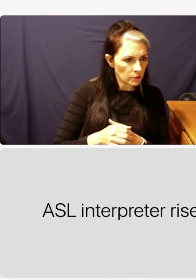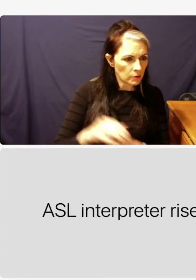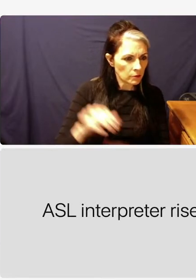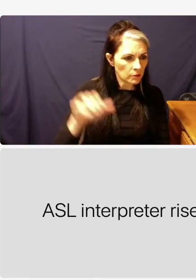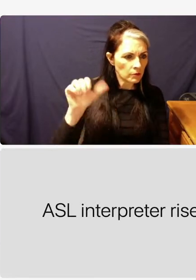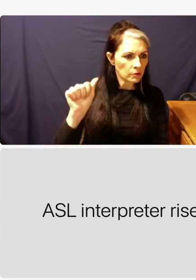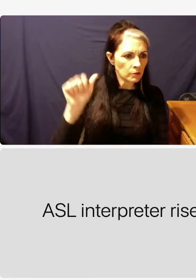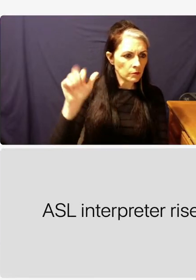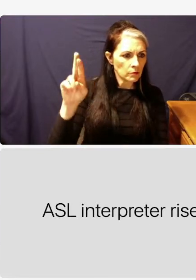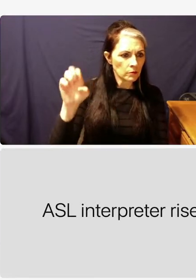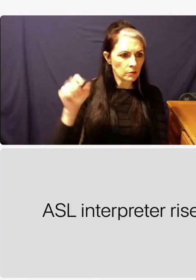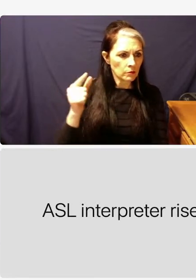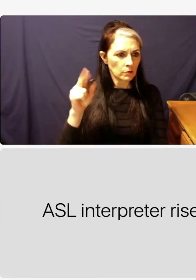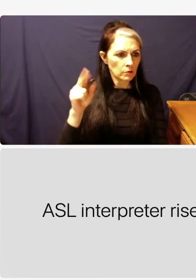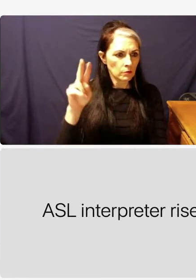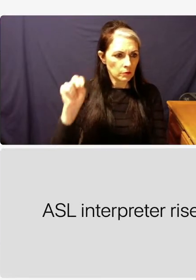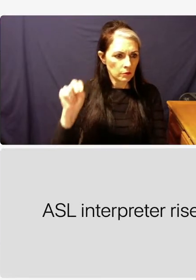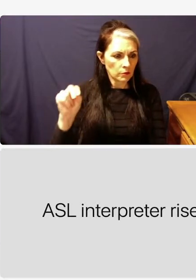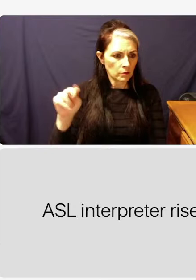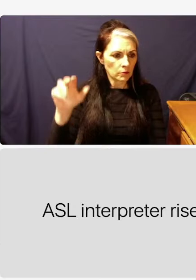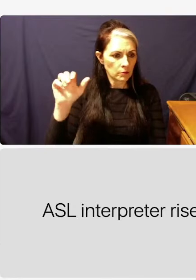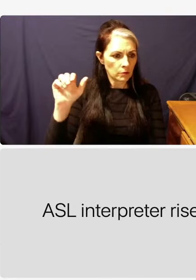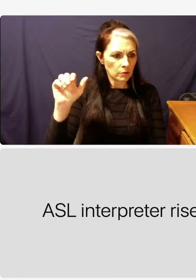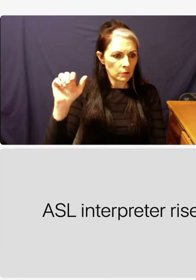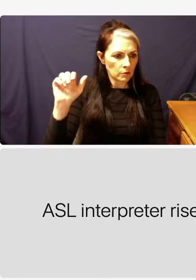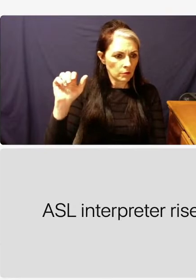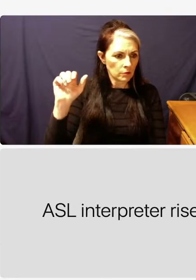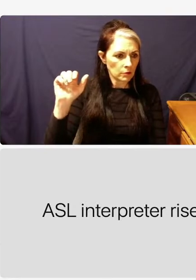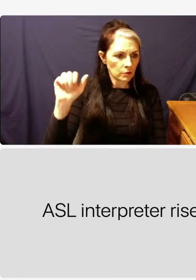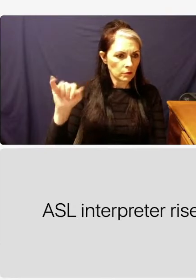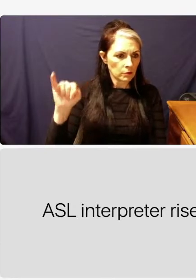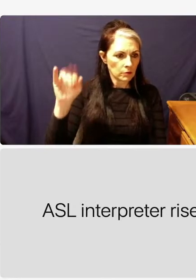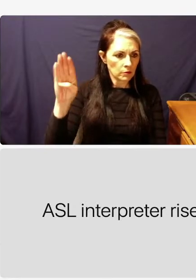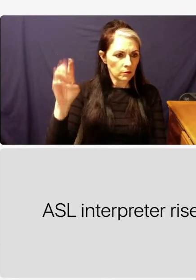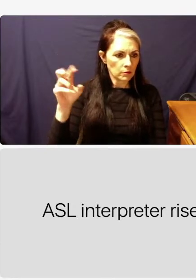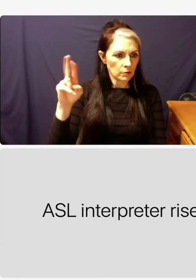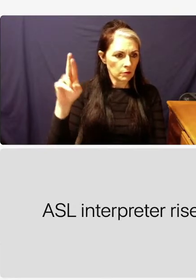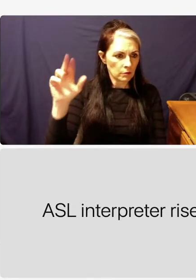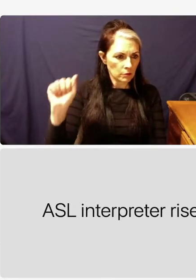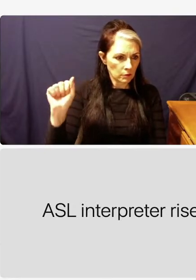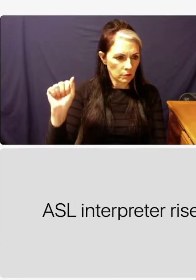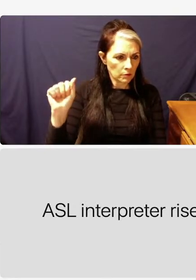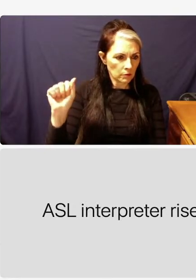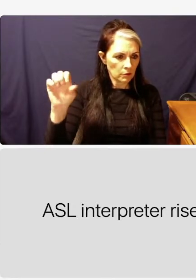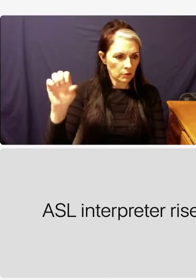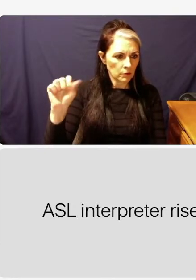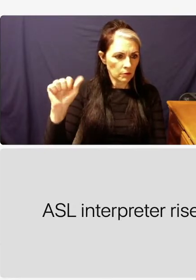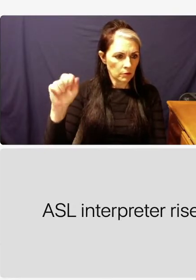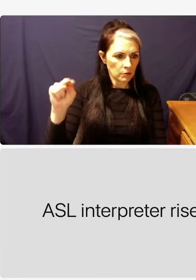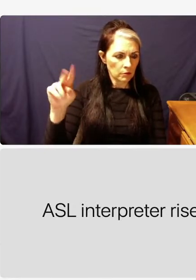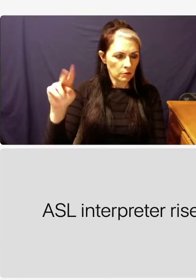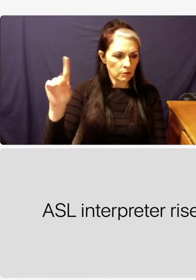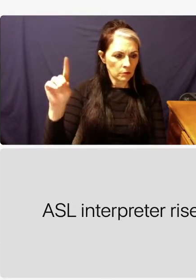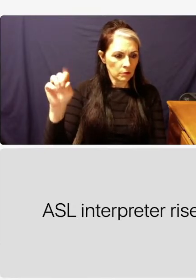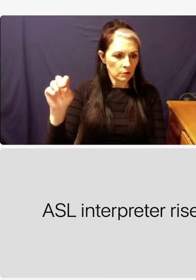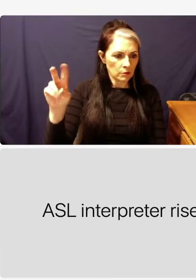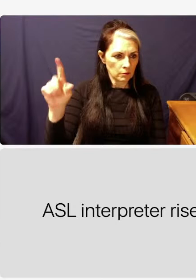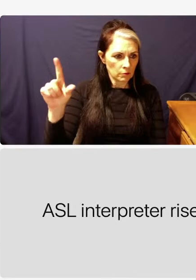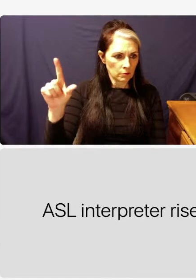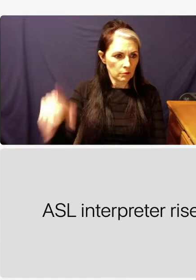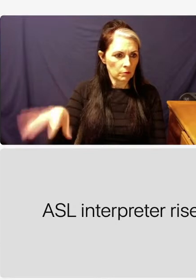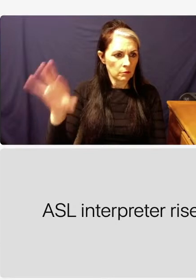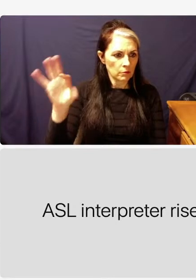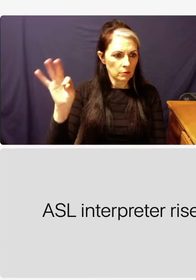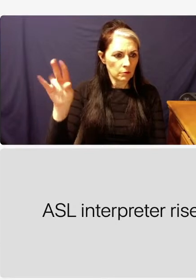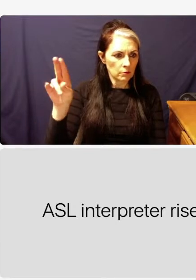mr ibarra here miss sandoval here mr fuentes here mrs zadigay here